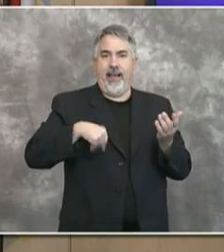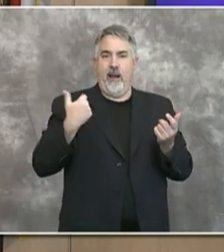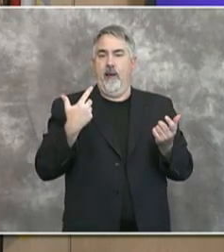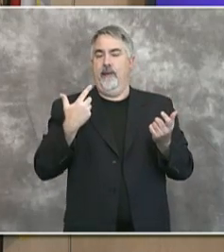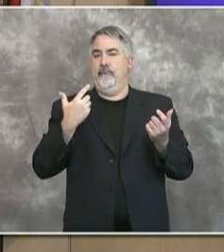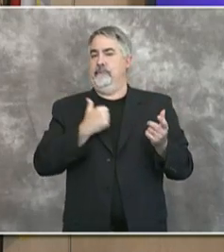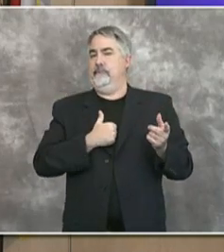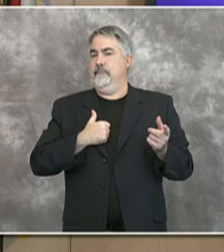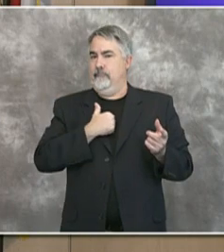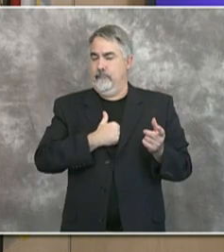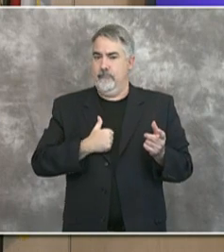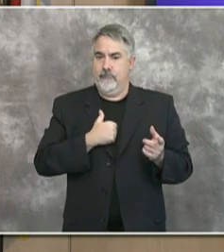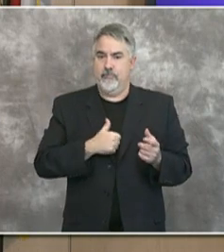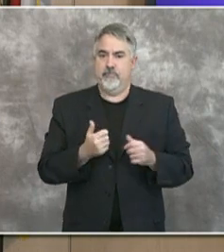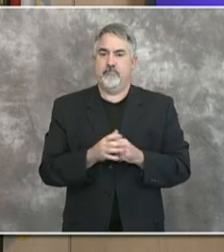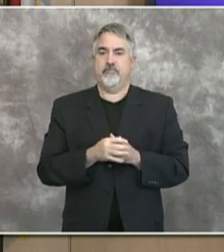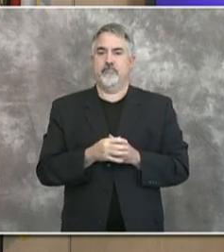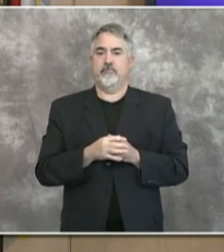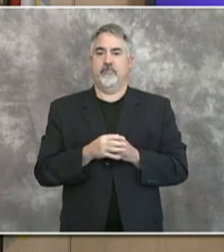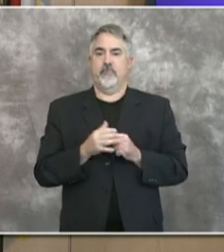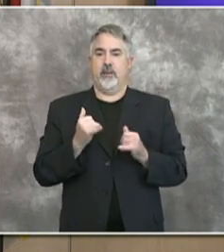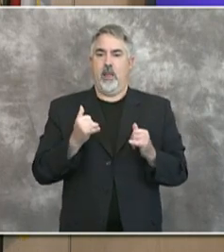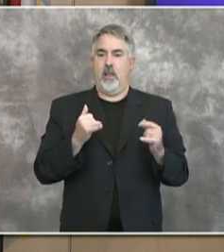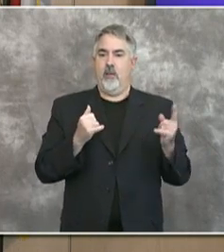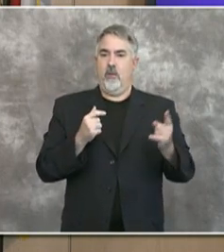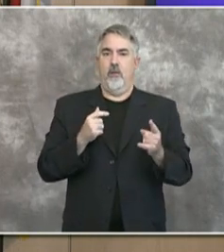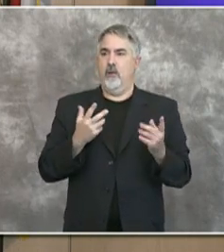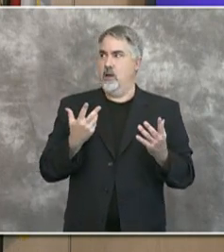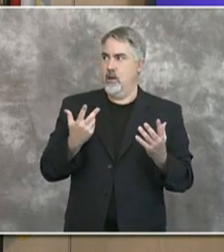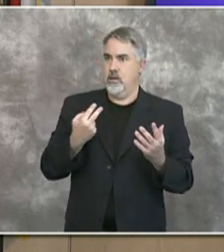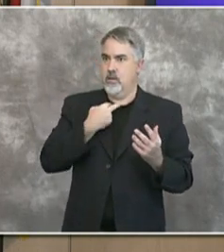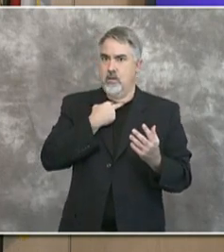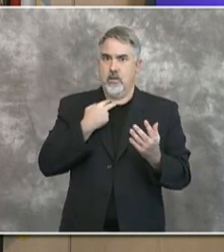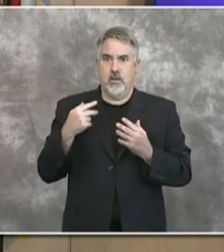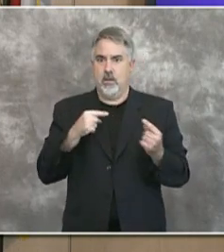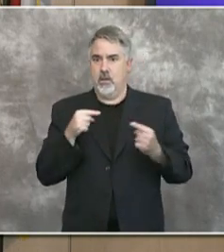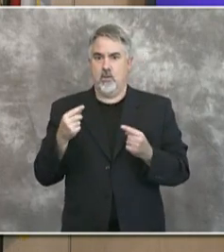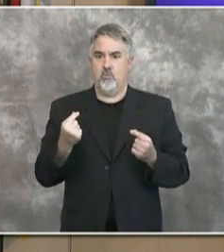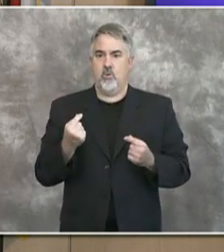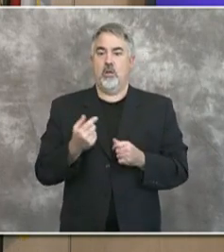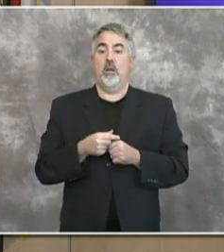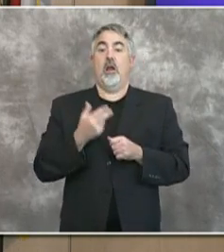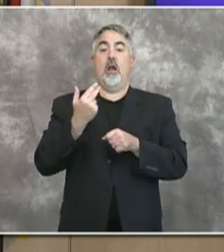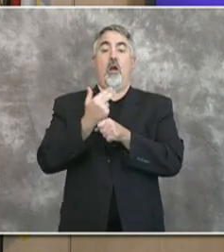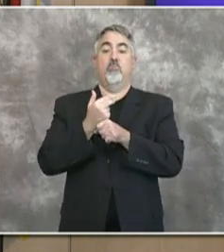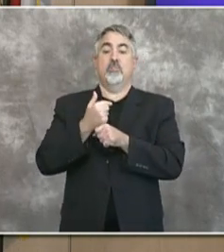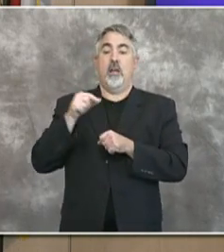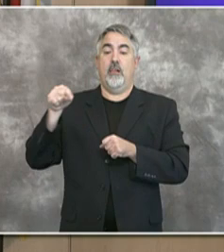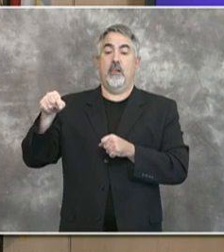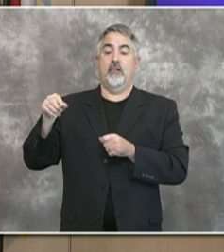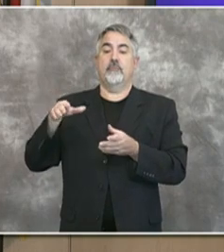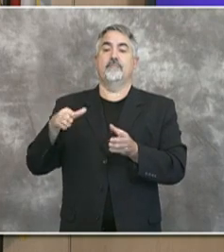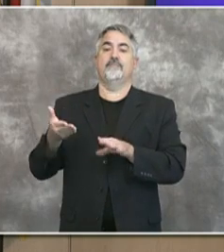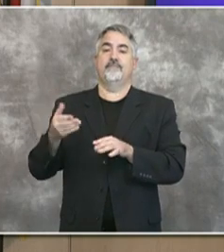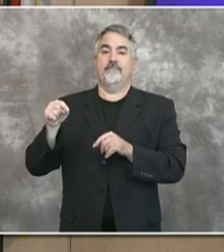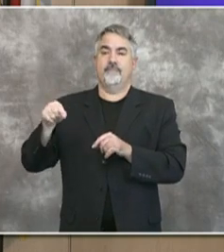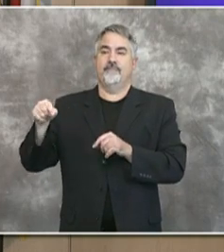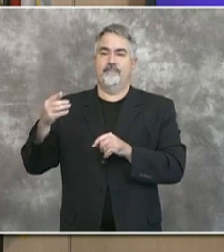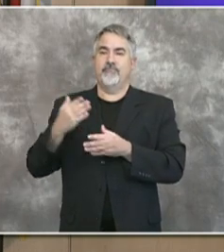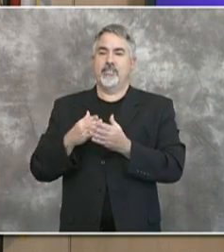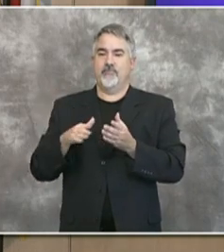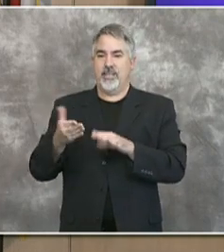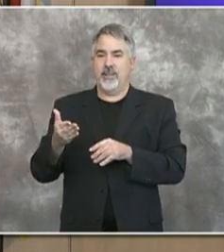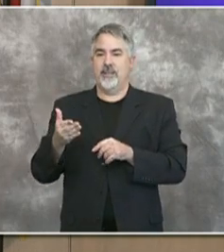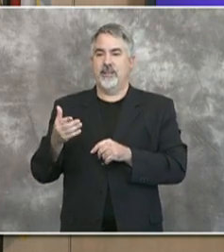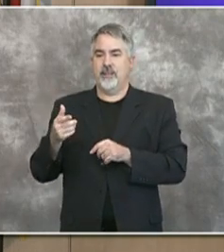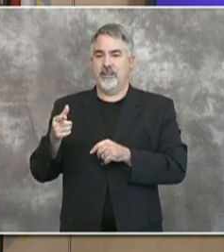about a recent death in one of our public health motel rooms. An individual who had been receiving care and assistance for a suspected case of COVID